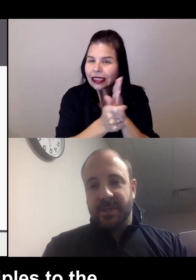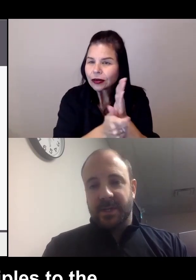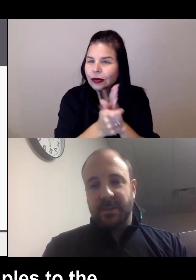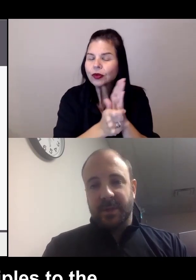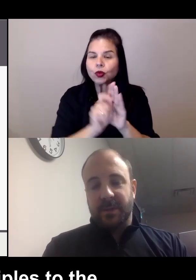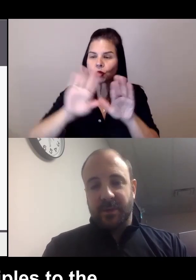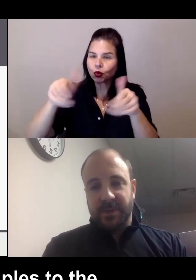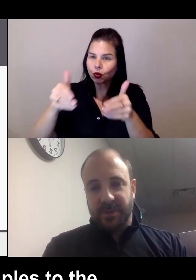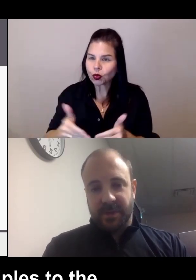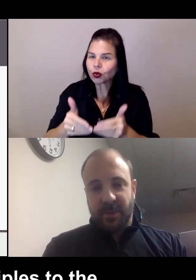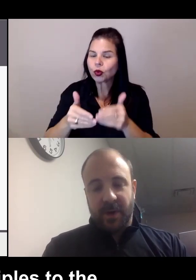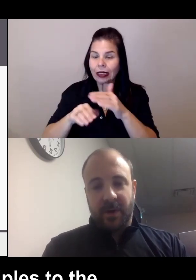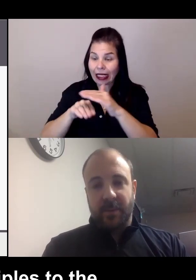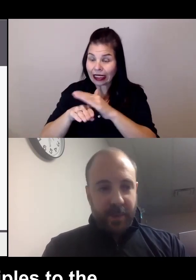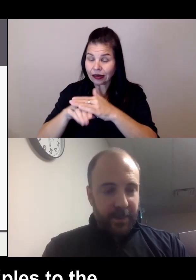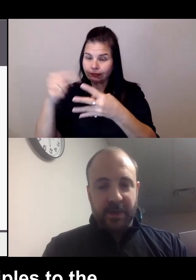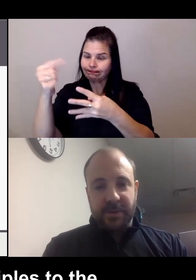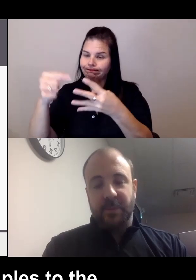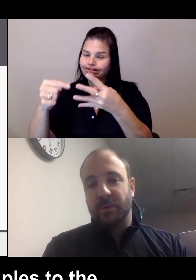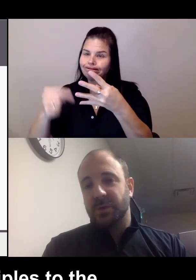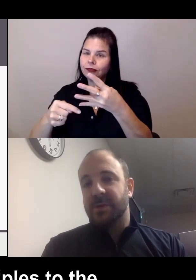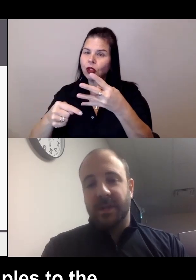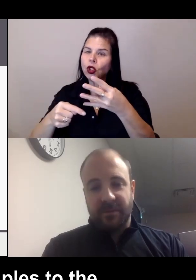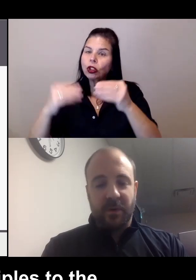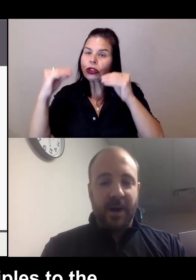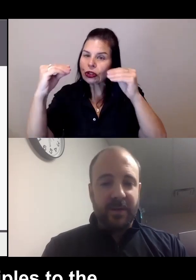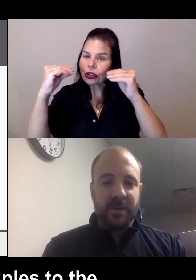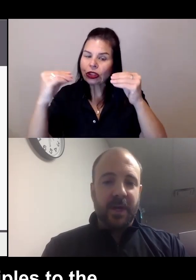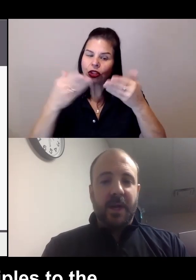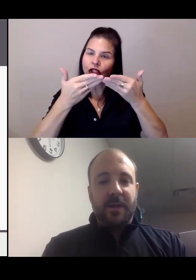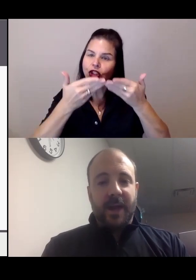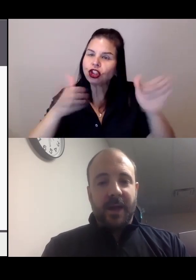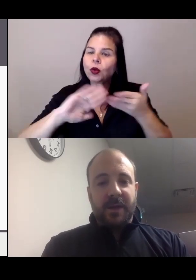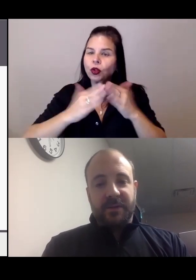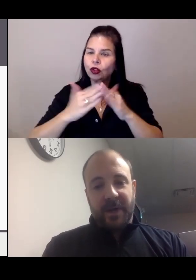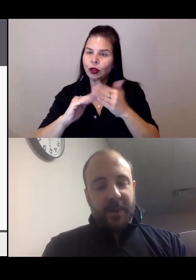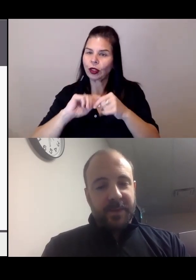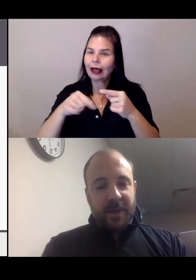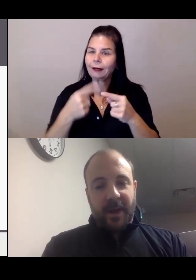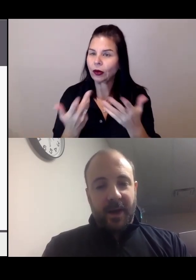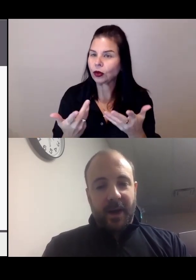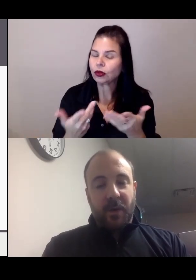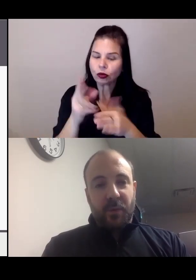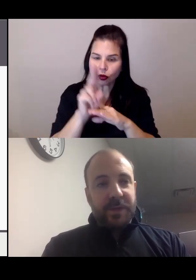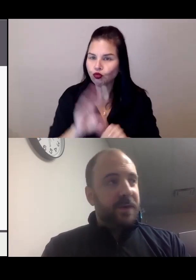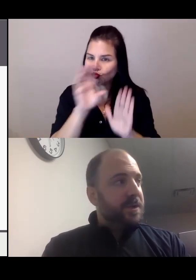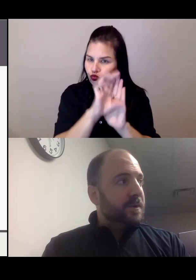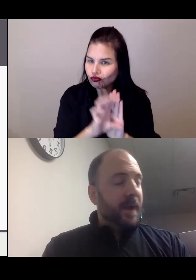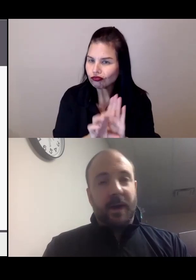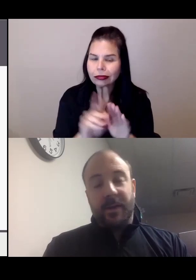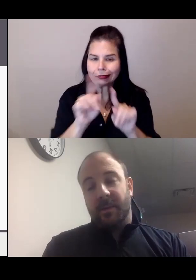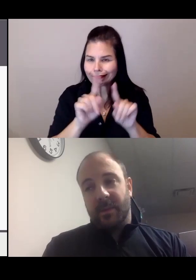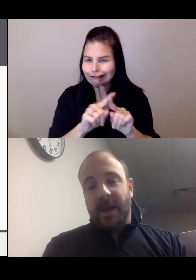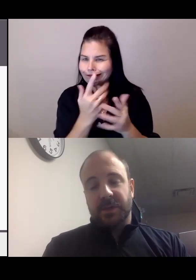introduce accessibility principles to the broader public using brochures and infographics. They developed